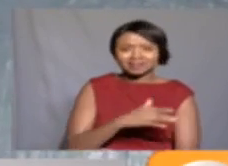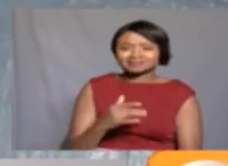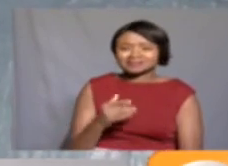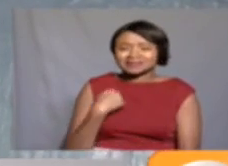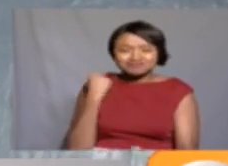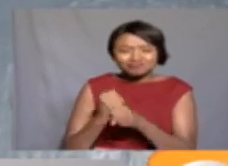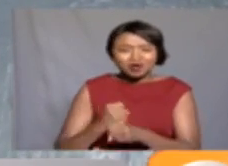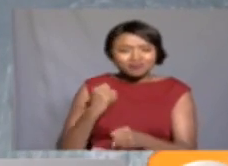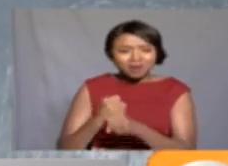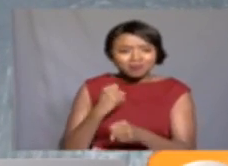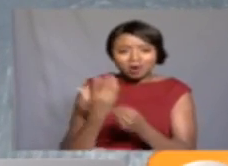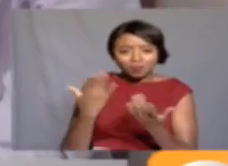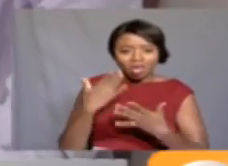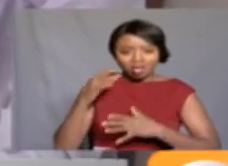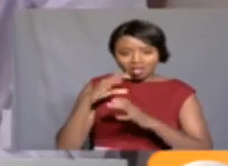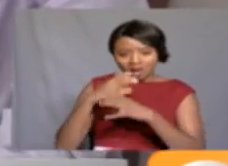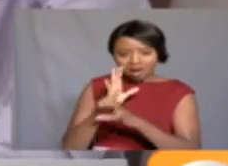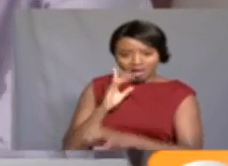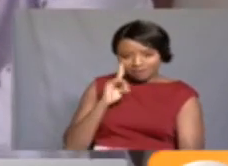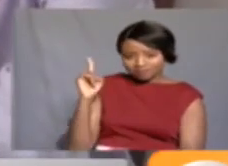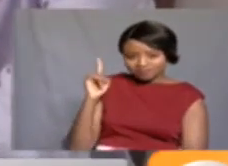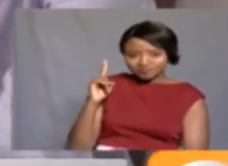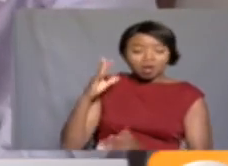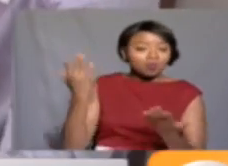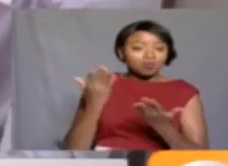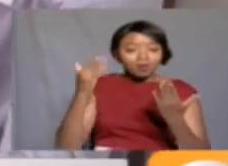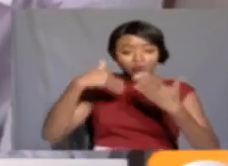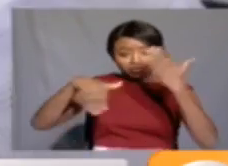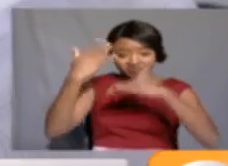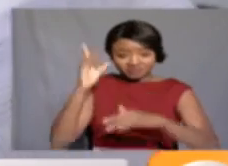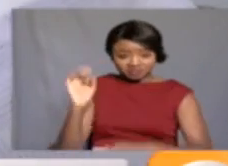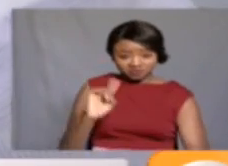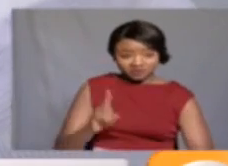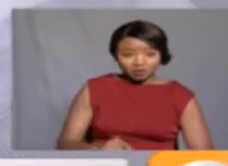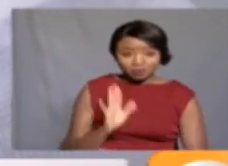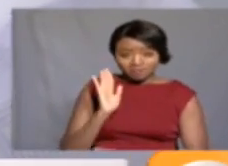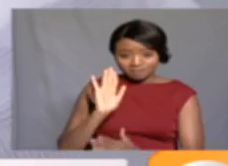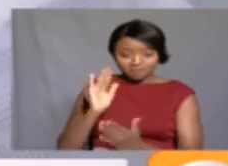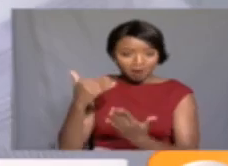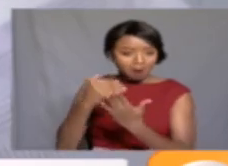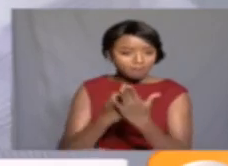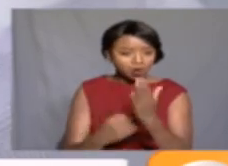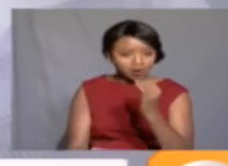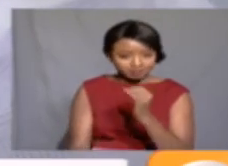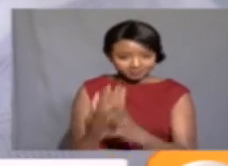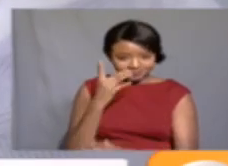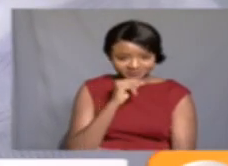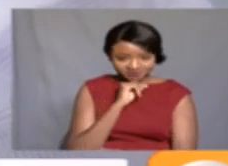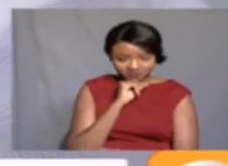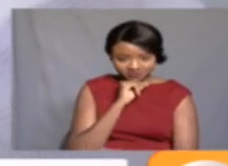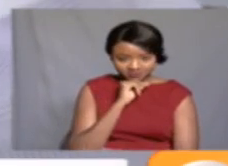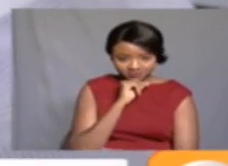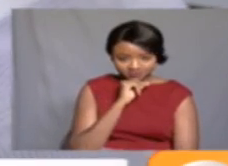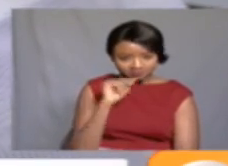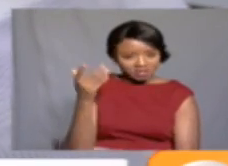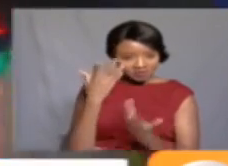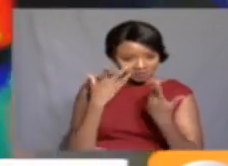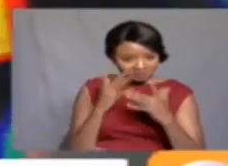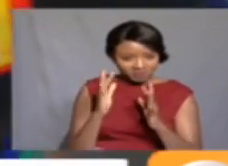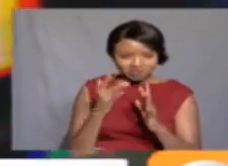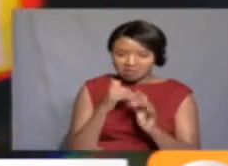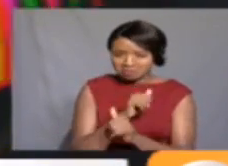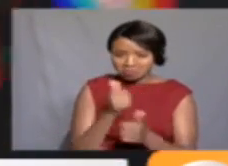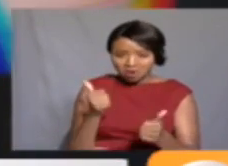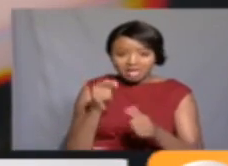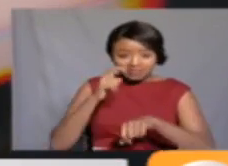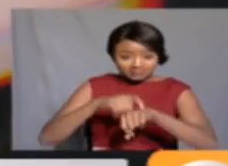earth observation lab in the University of Nairobi. Here is the program. The program, this part is fully automated. When